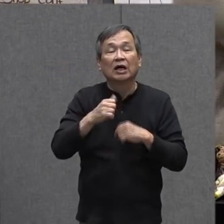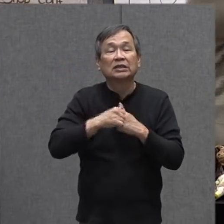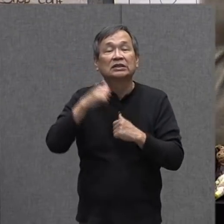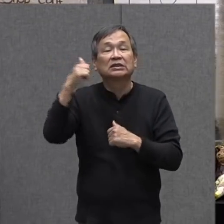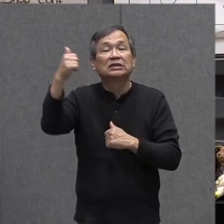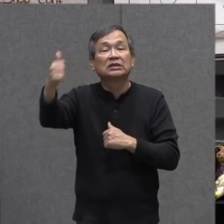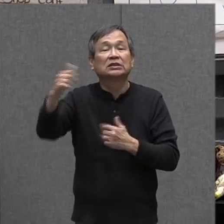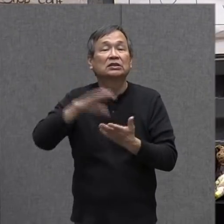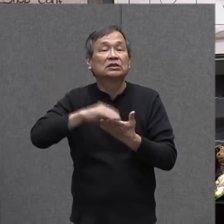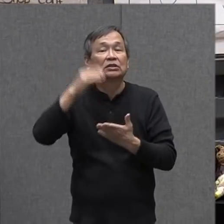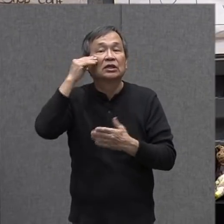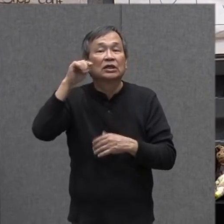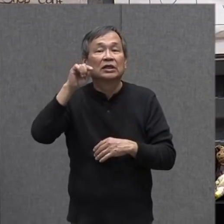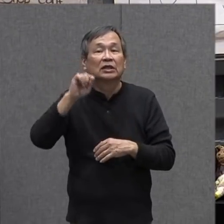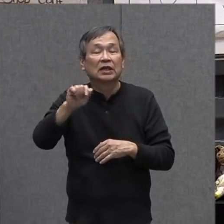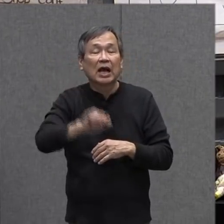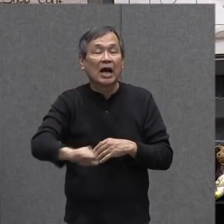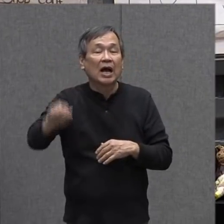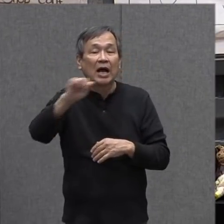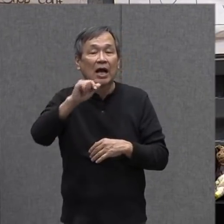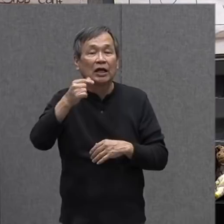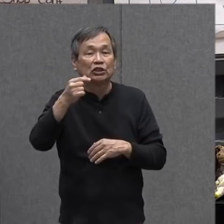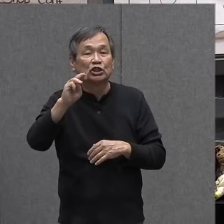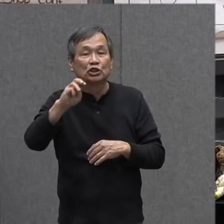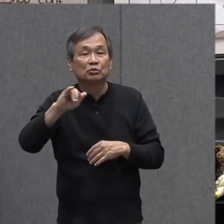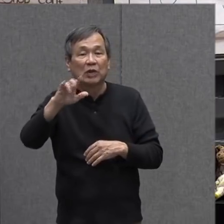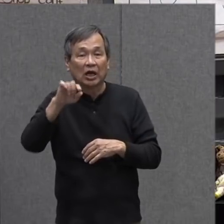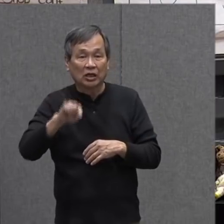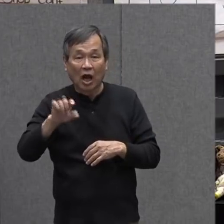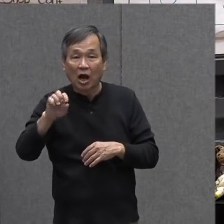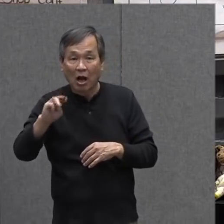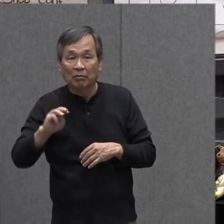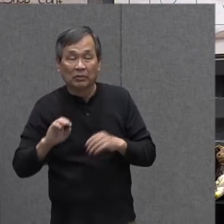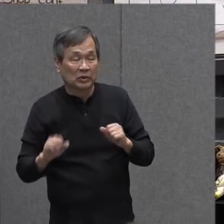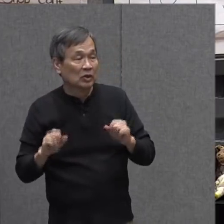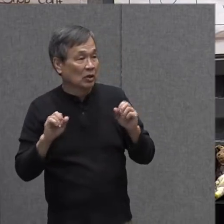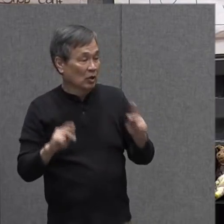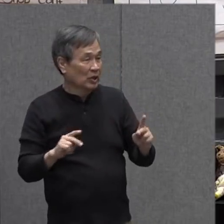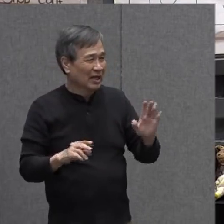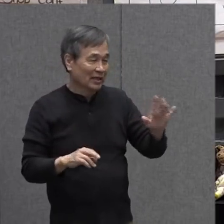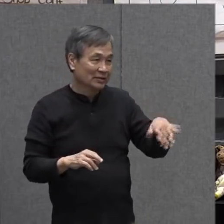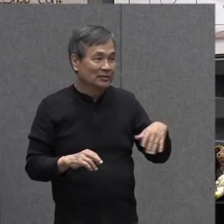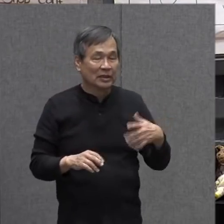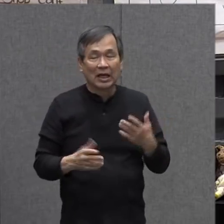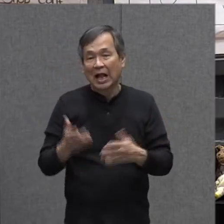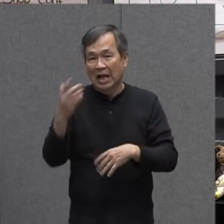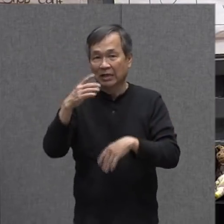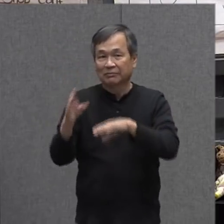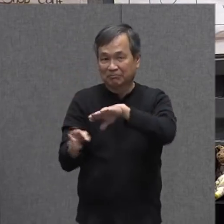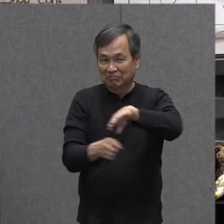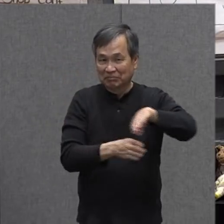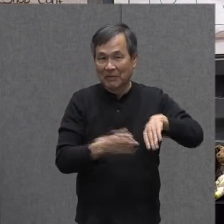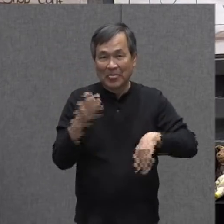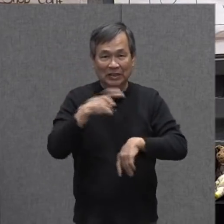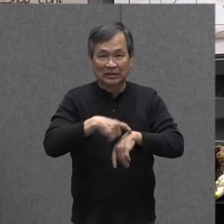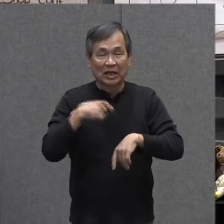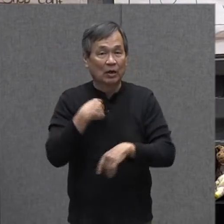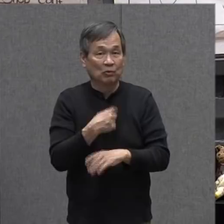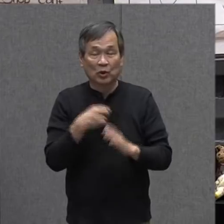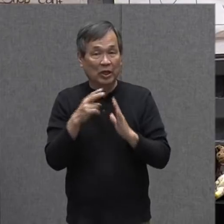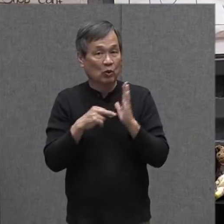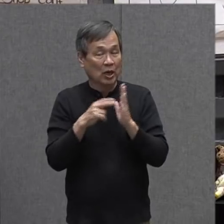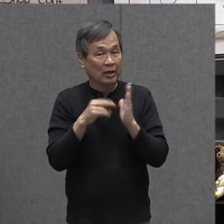top number is bigger than the numerator is bigger than the denominator, and it's greater than 1, right?